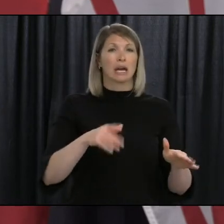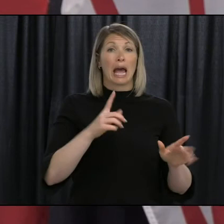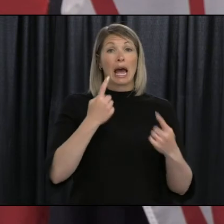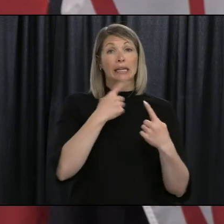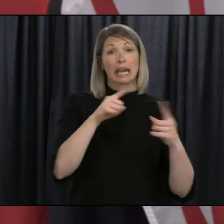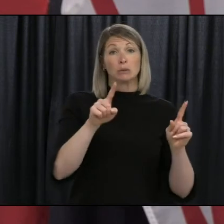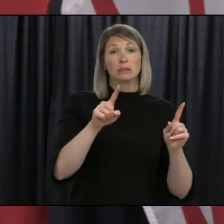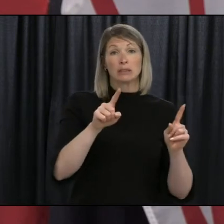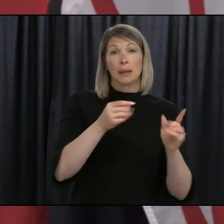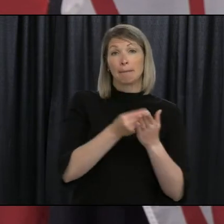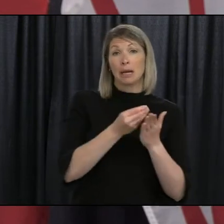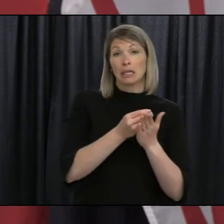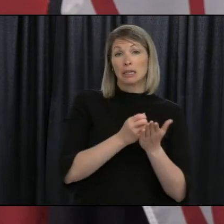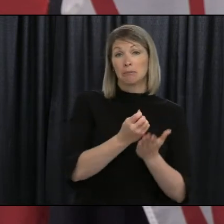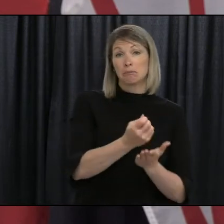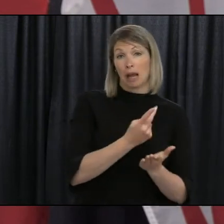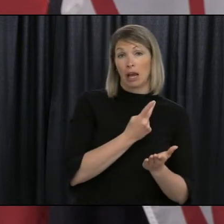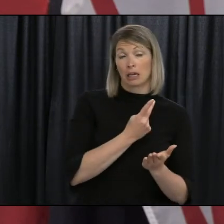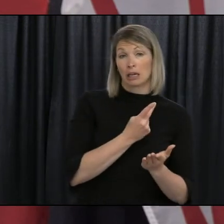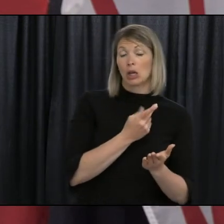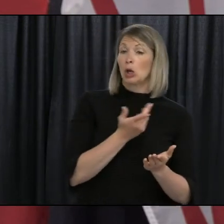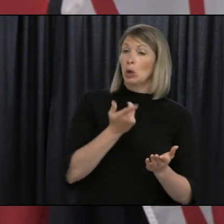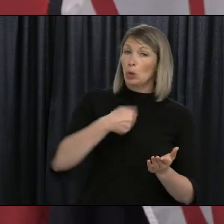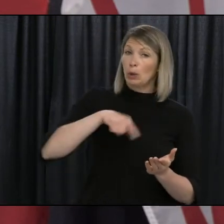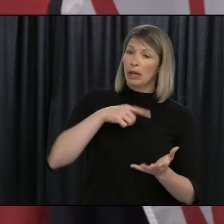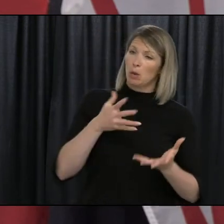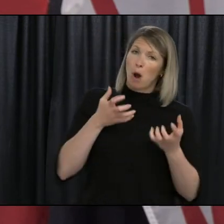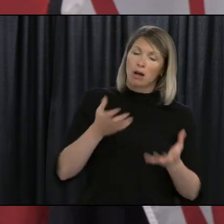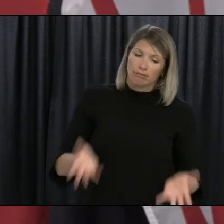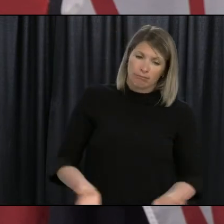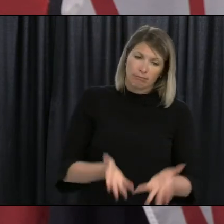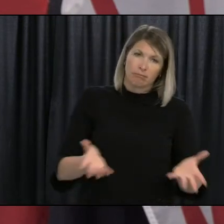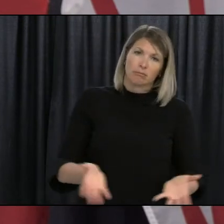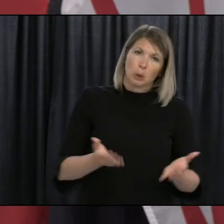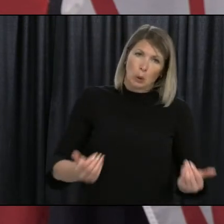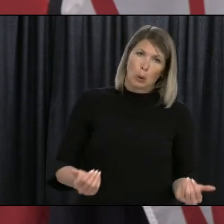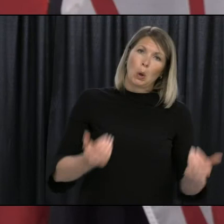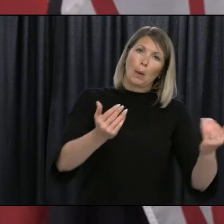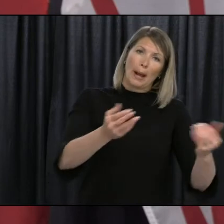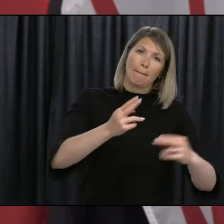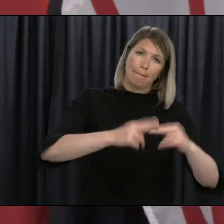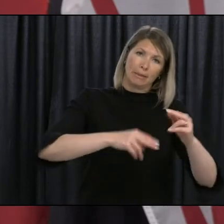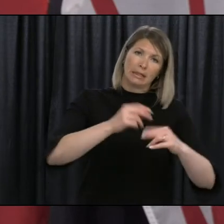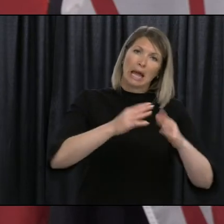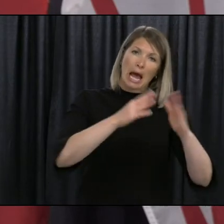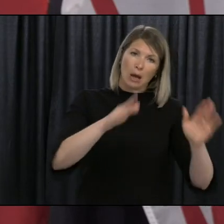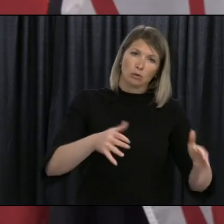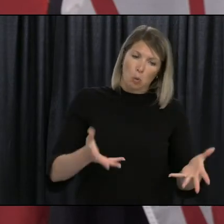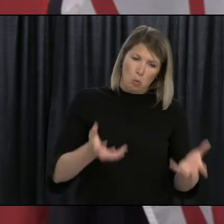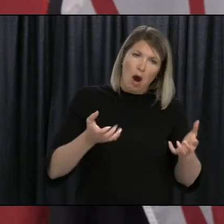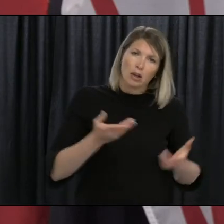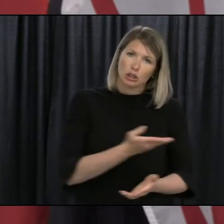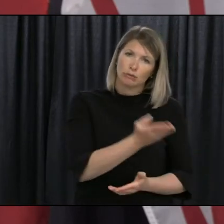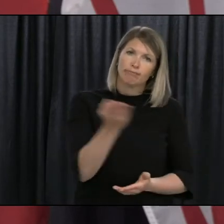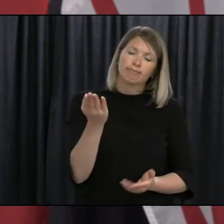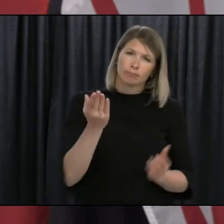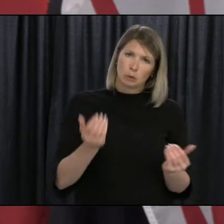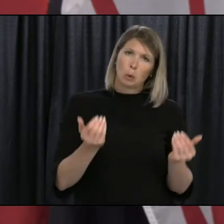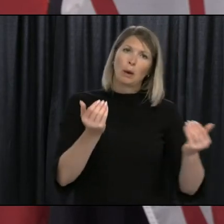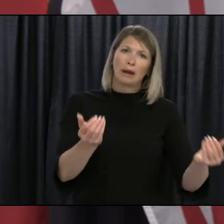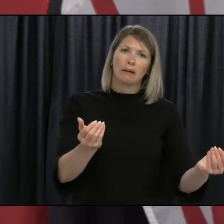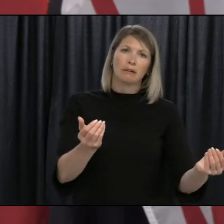and providing through that assistance to the people of Newfoundland and Labrador as well. Those